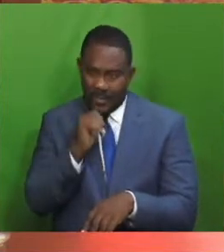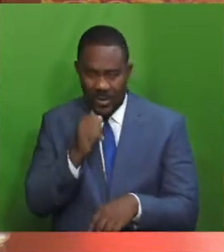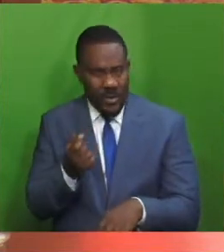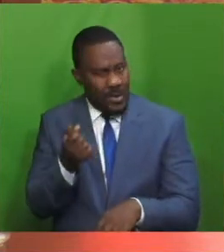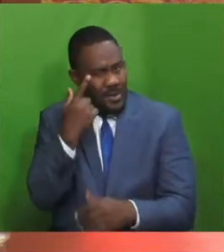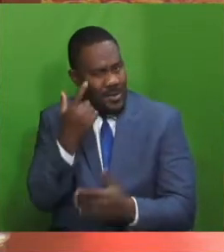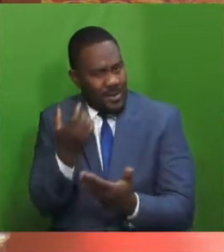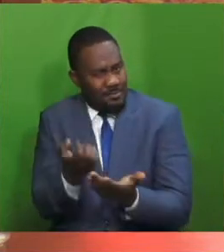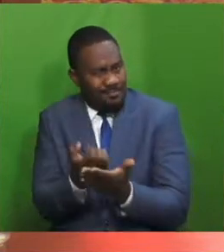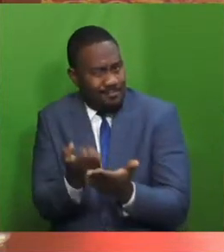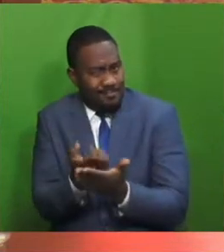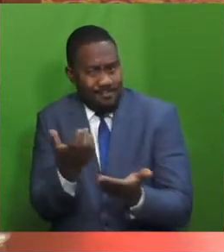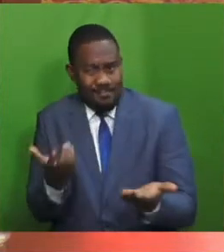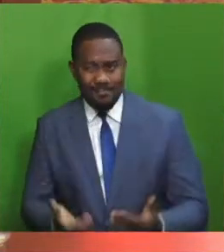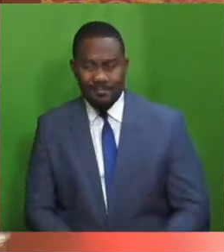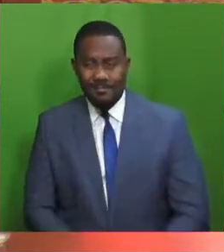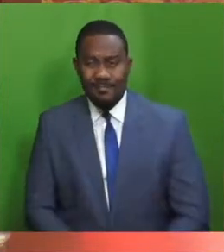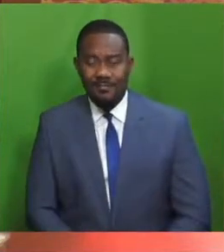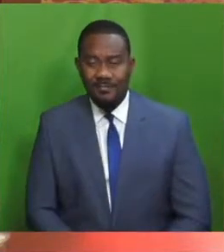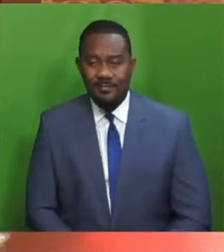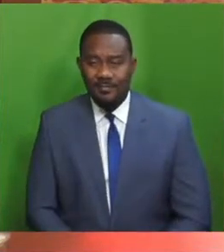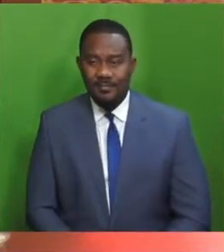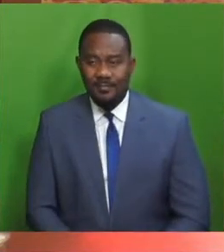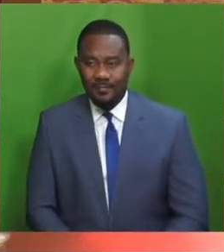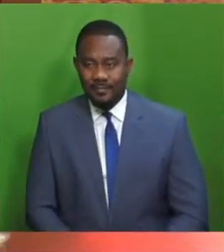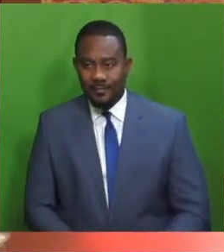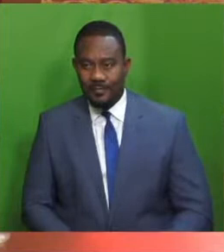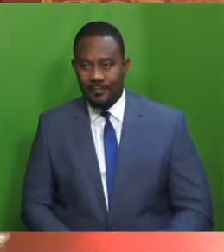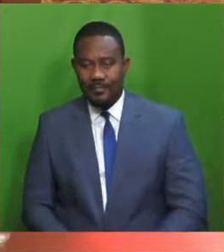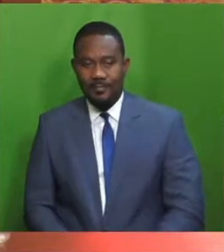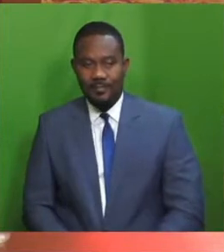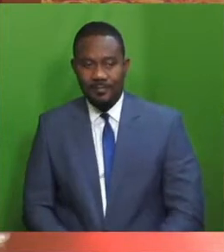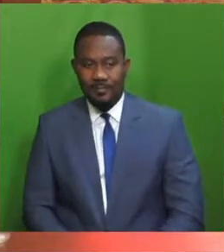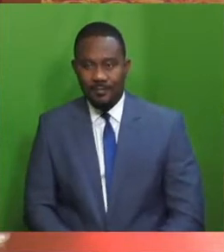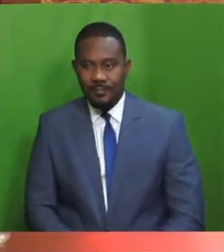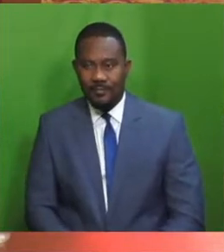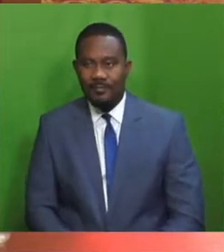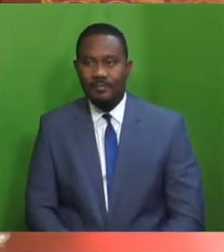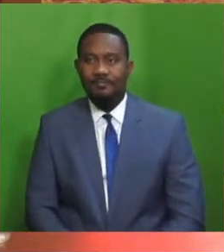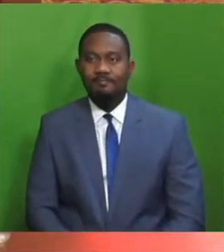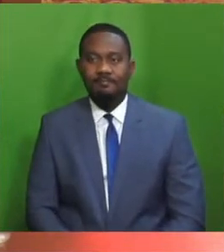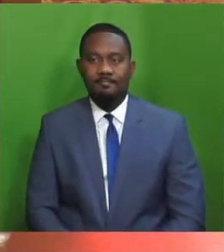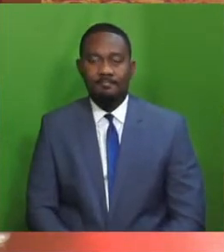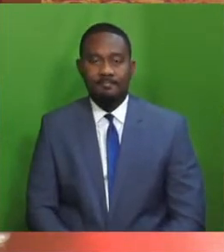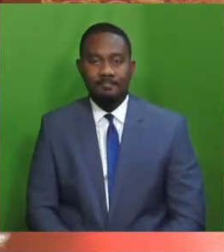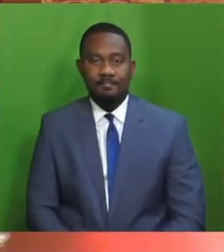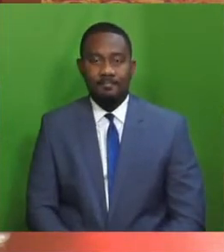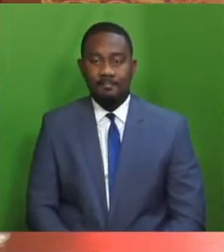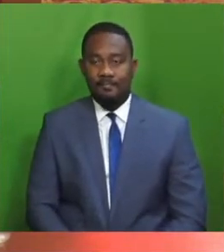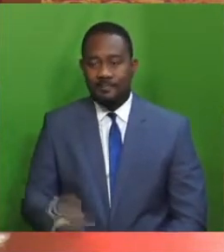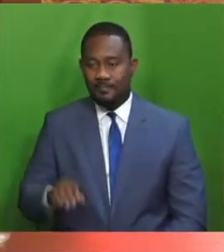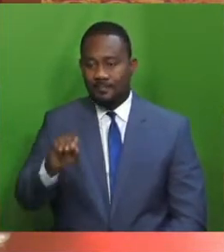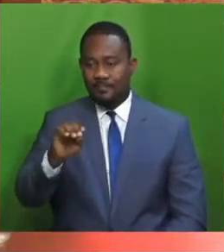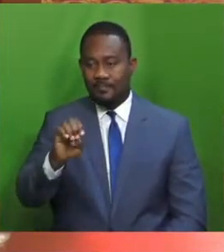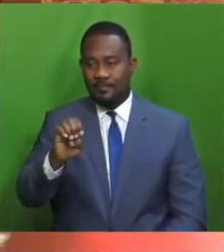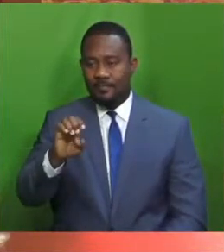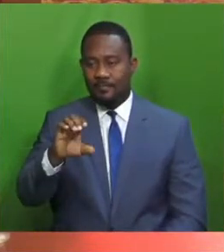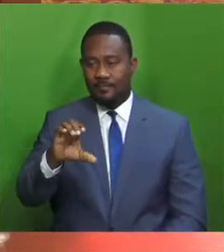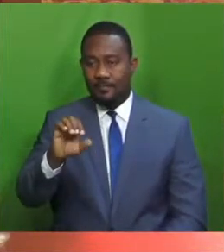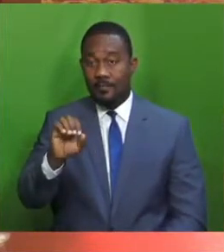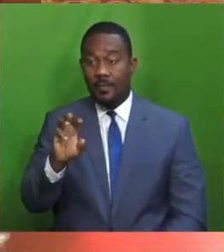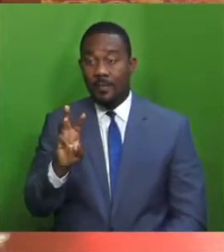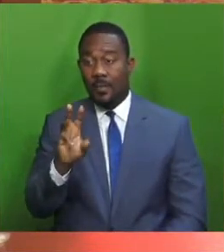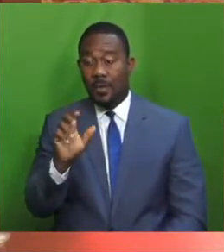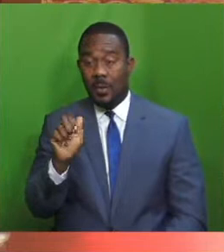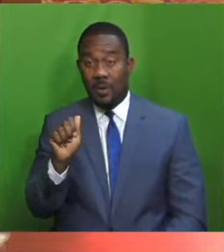economics. Mr. Speaker, the ECOWAS region's average annual GDP